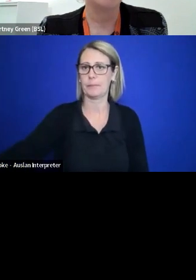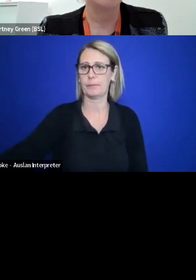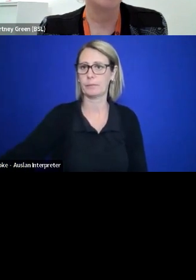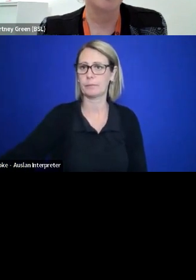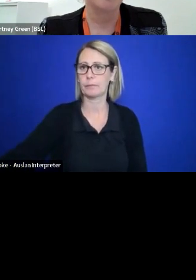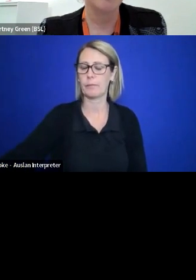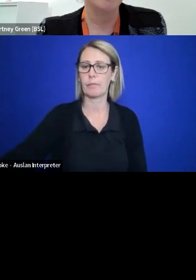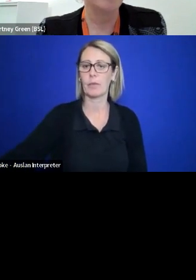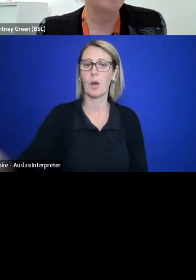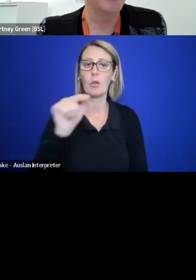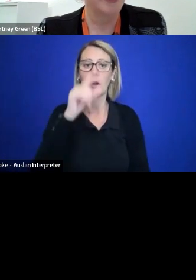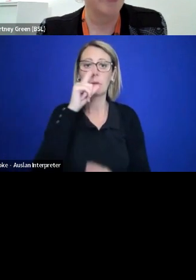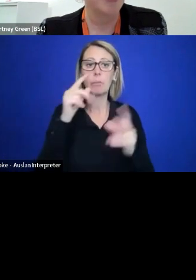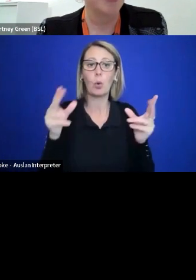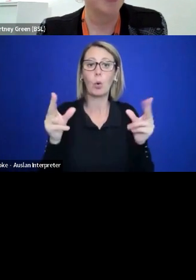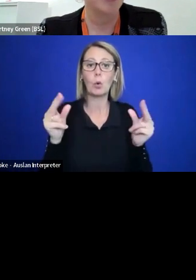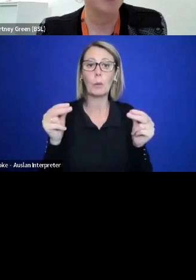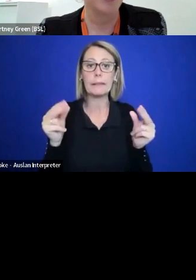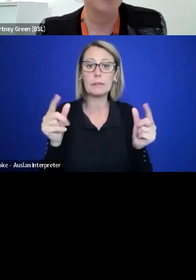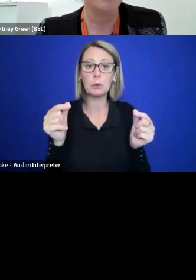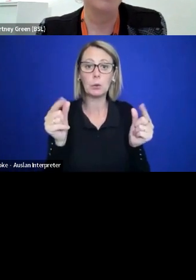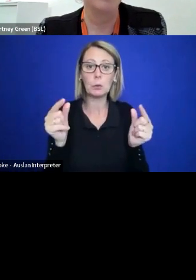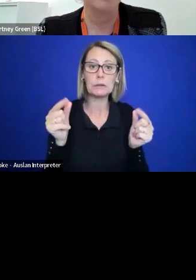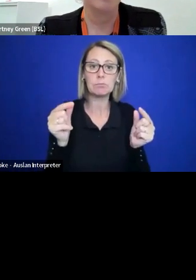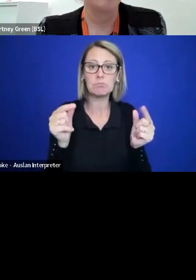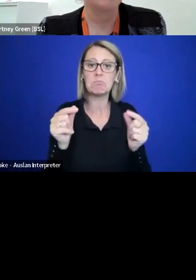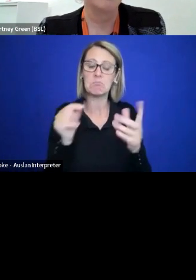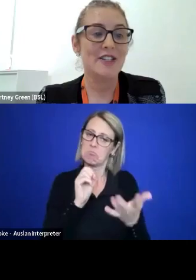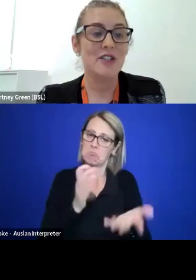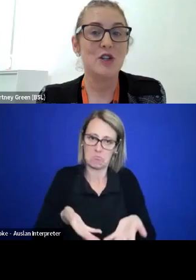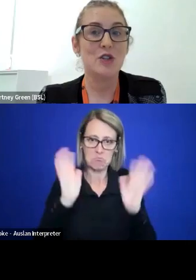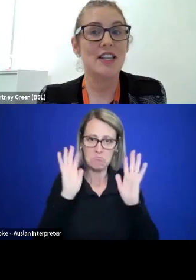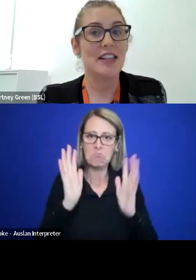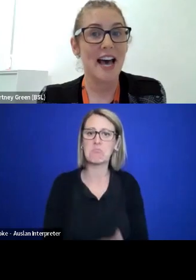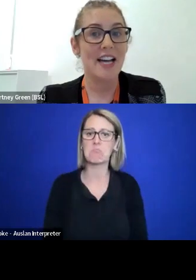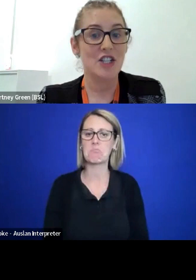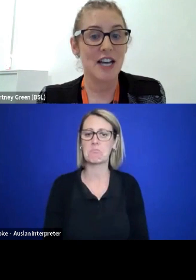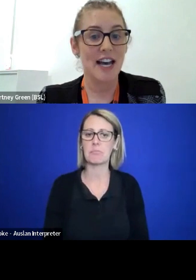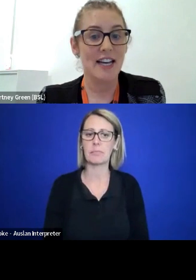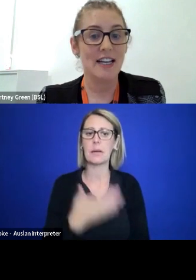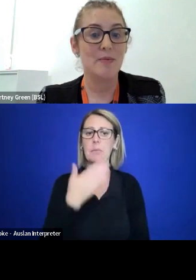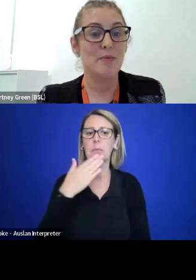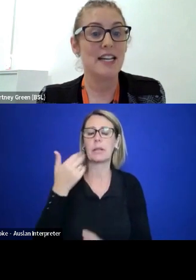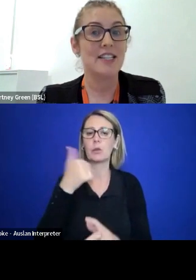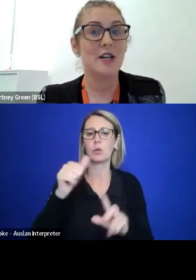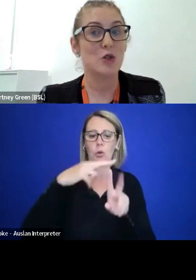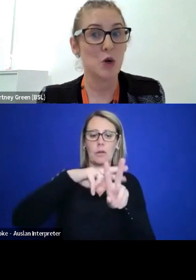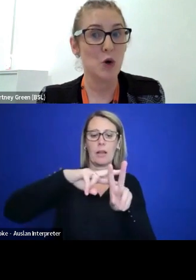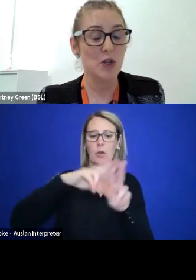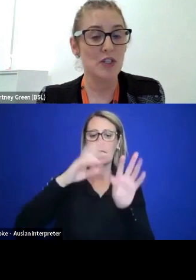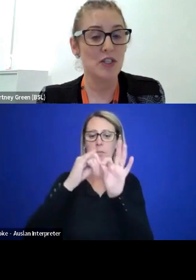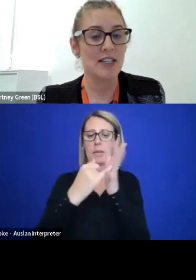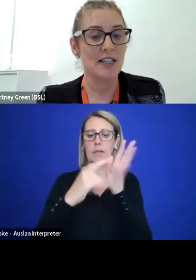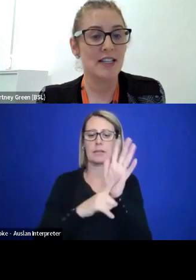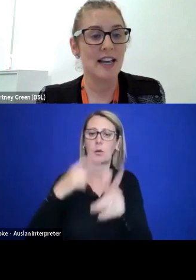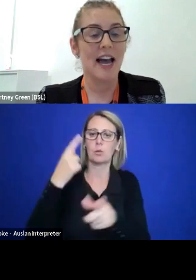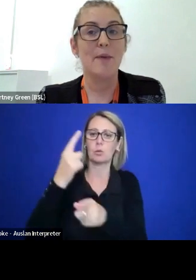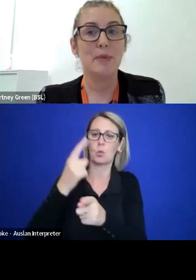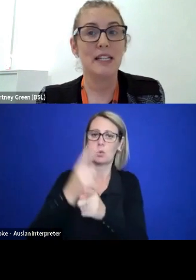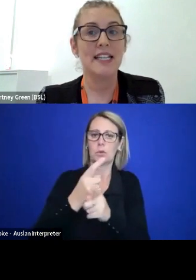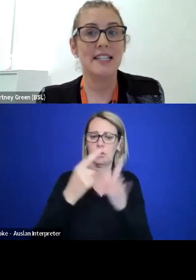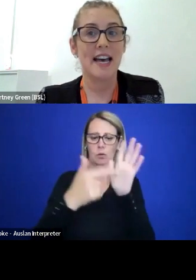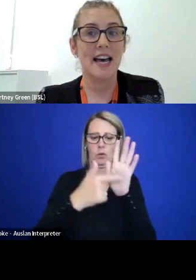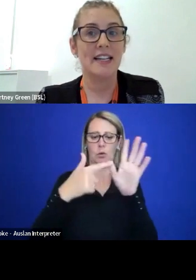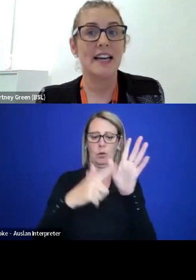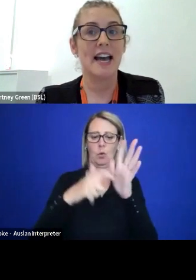And for those who are tweeting, we encourage you to do so. Please use the hashtag BSL Talks